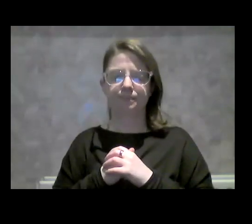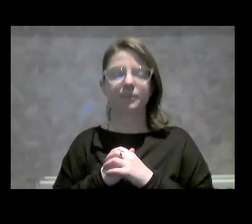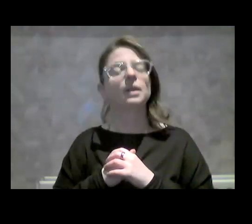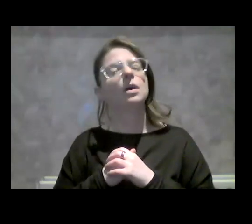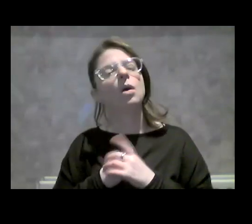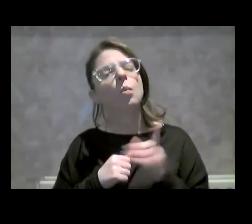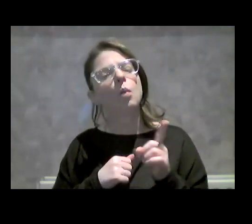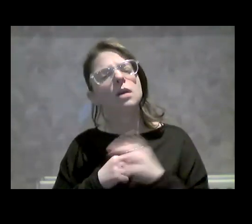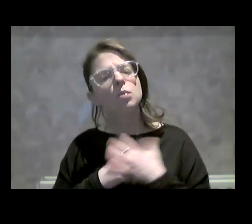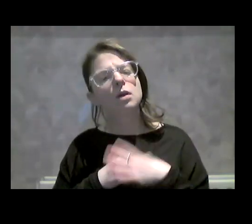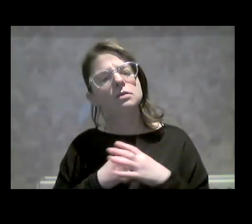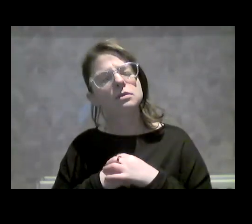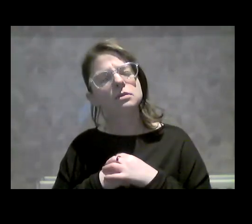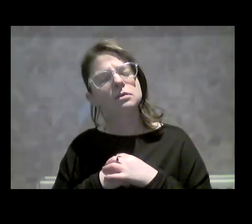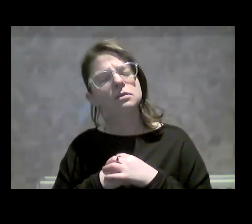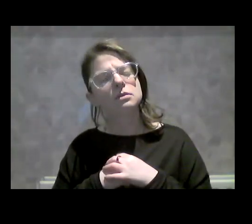Yes, what now?